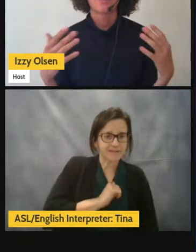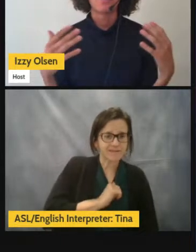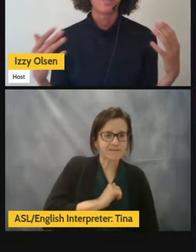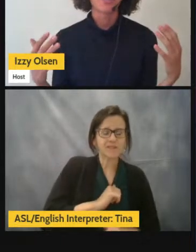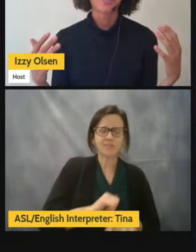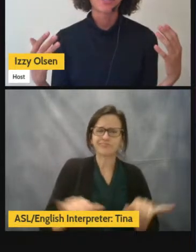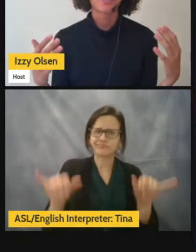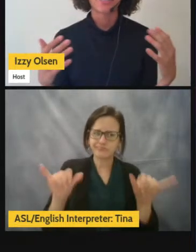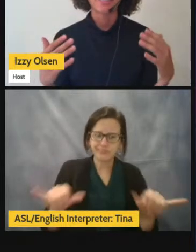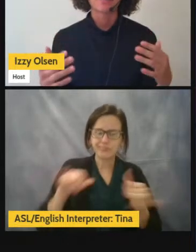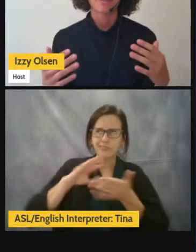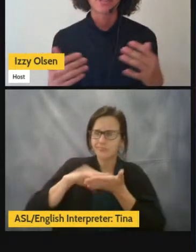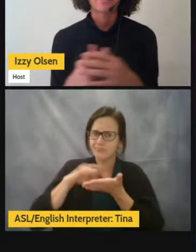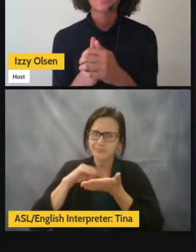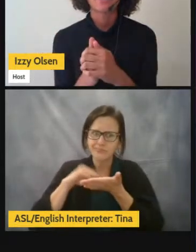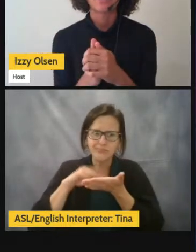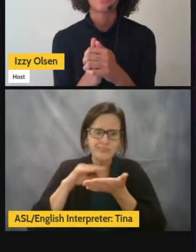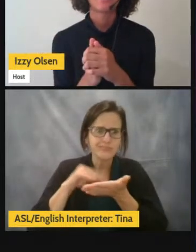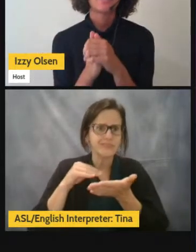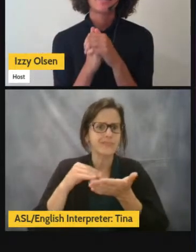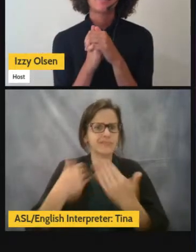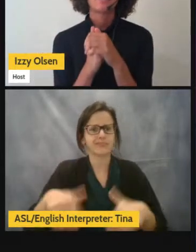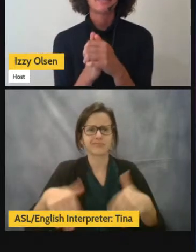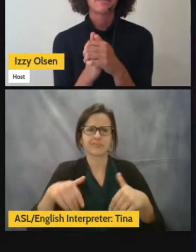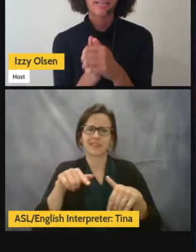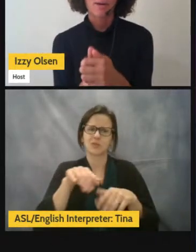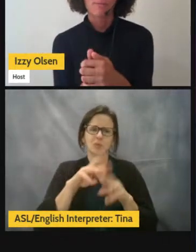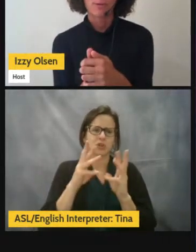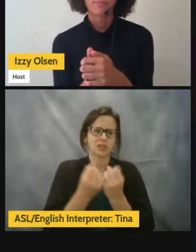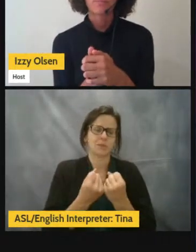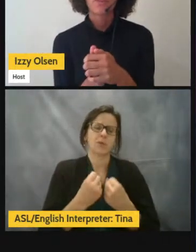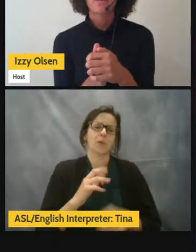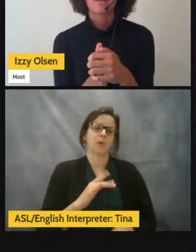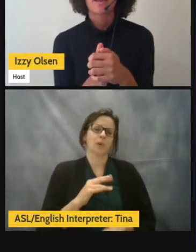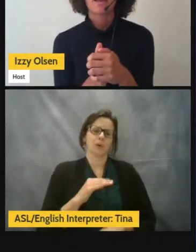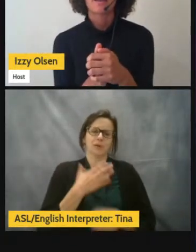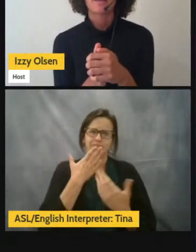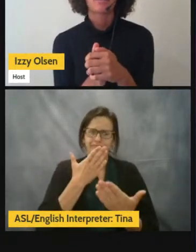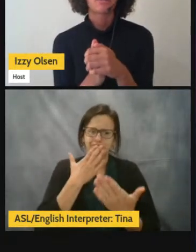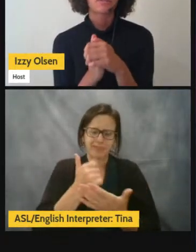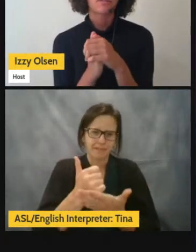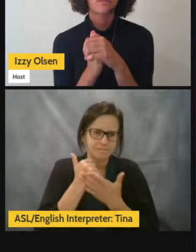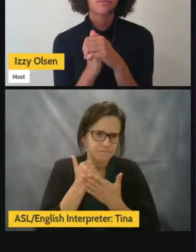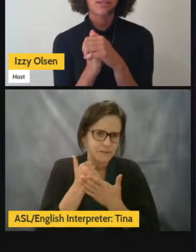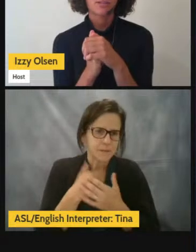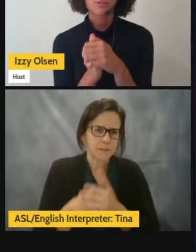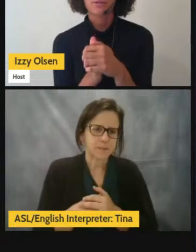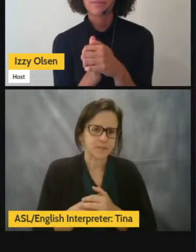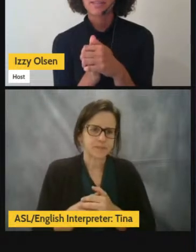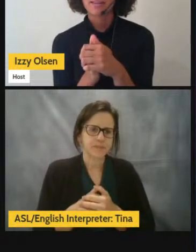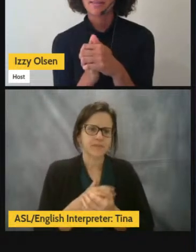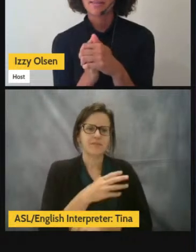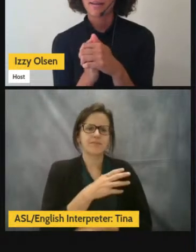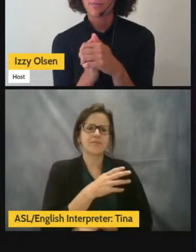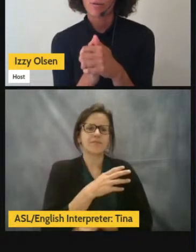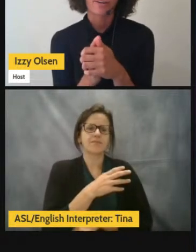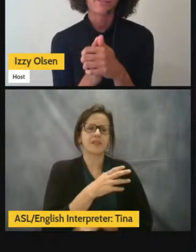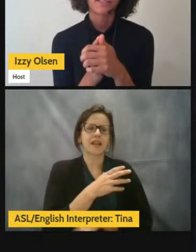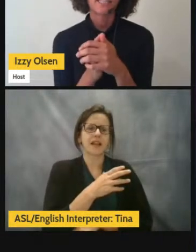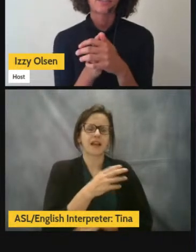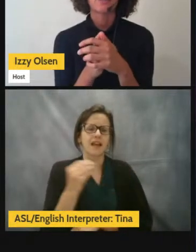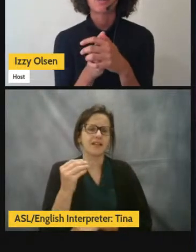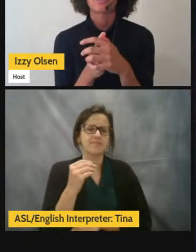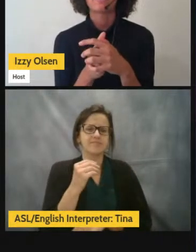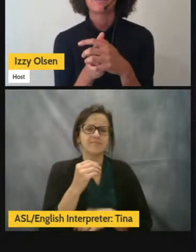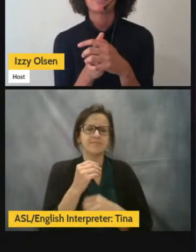learned so much during this workshop. So really, really helpful. And it was extremely